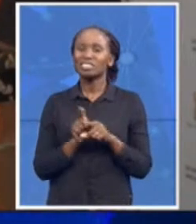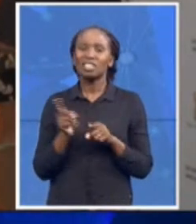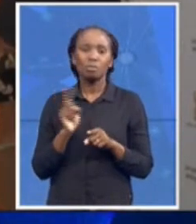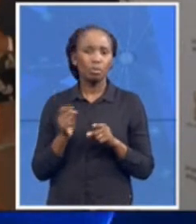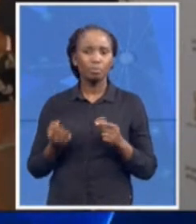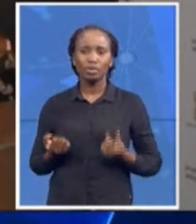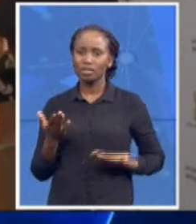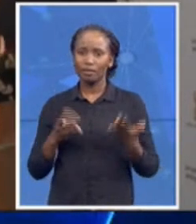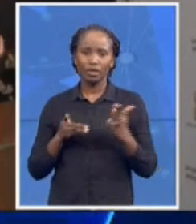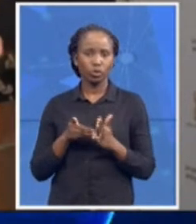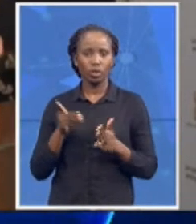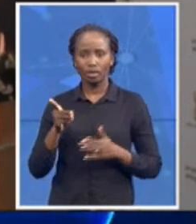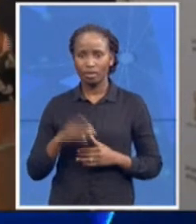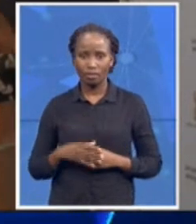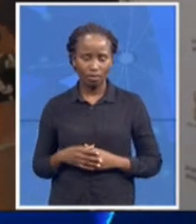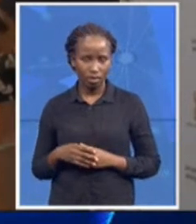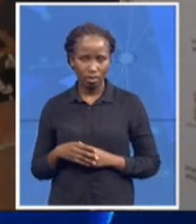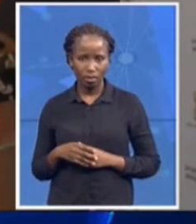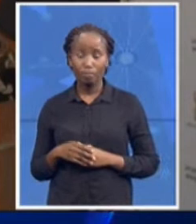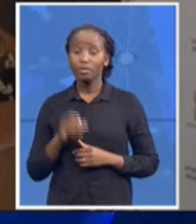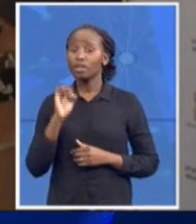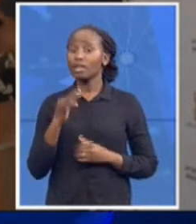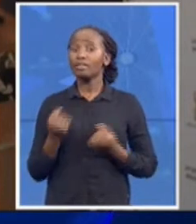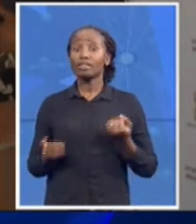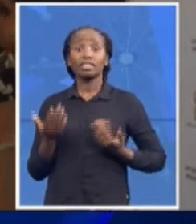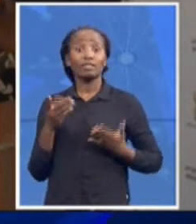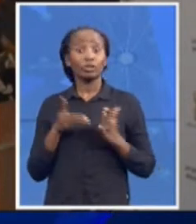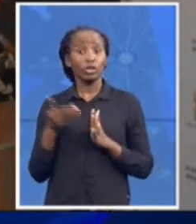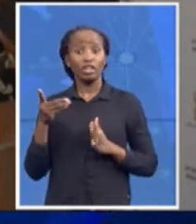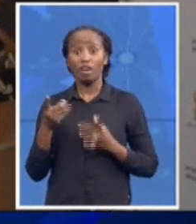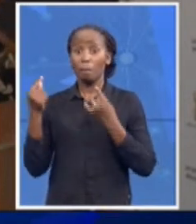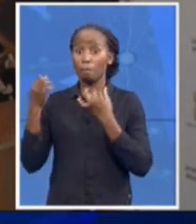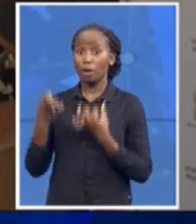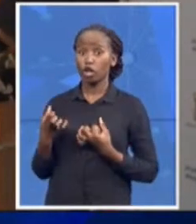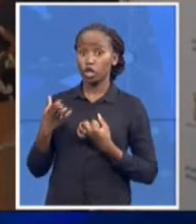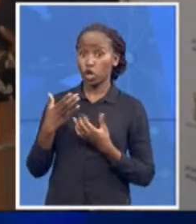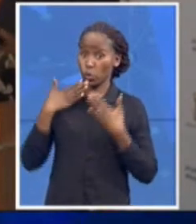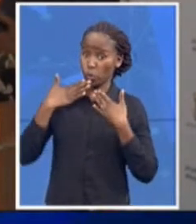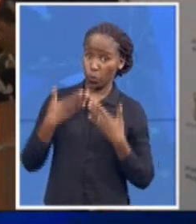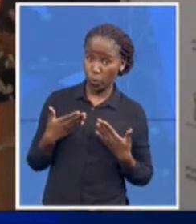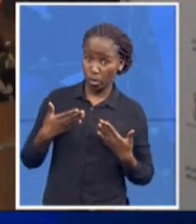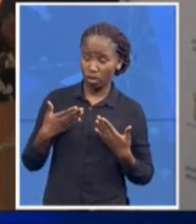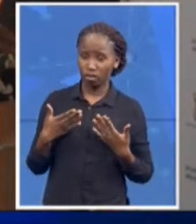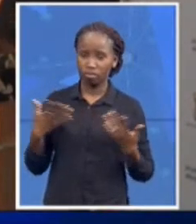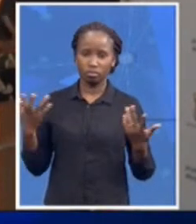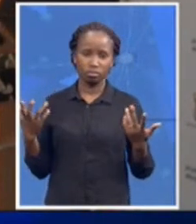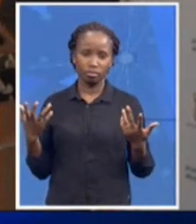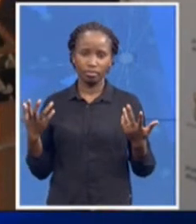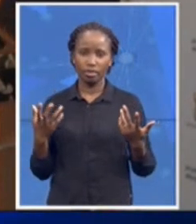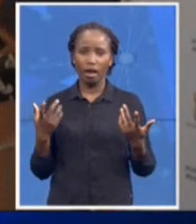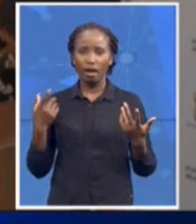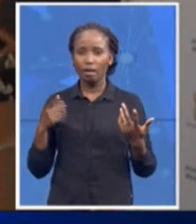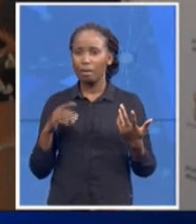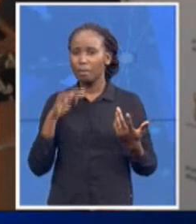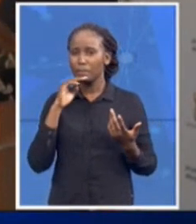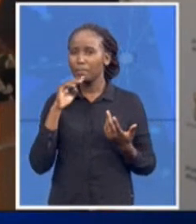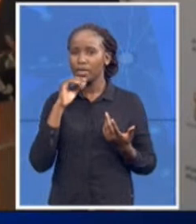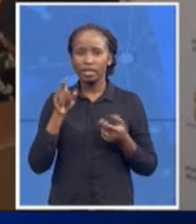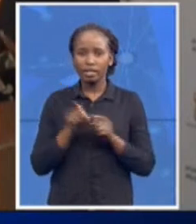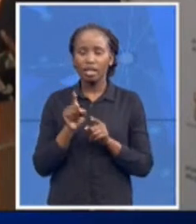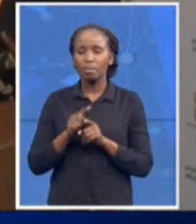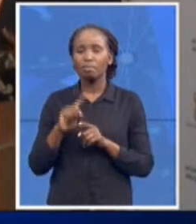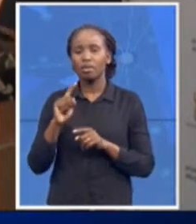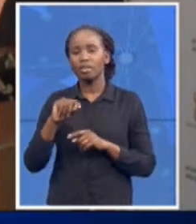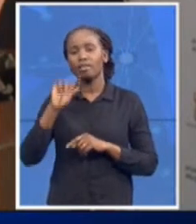budget to do service delivery in one financial year, even in the next 5-6 financial years, but we